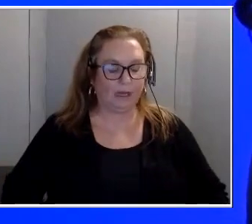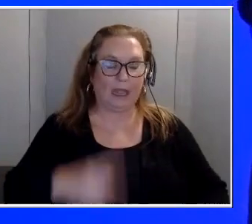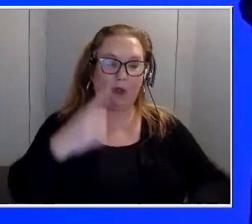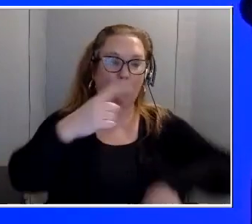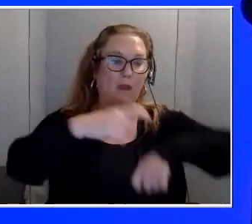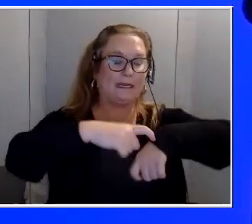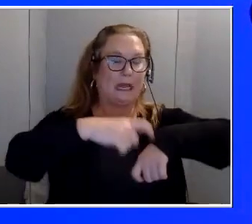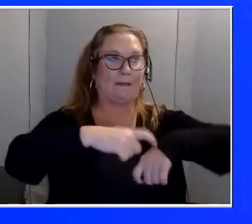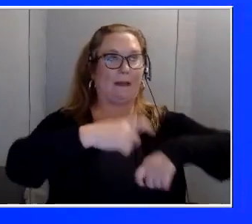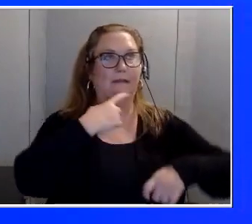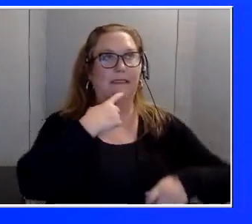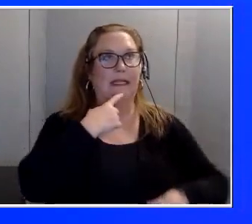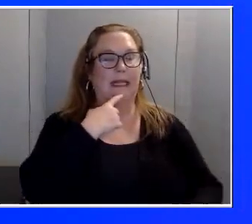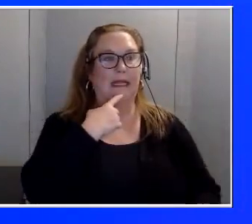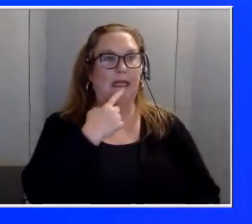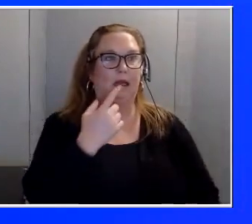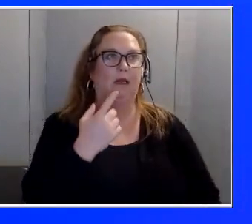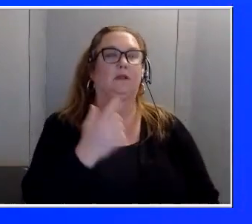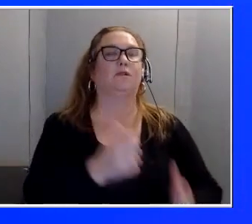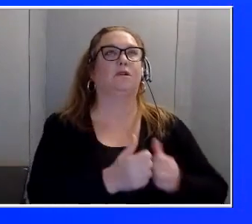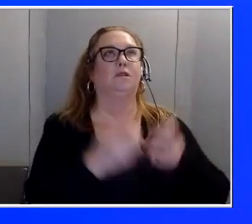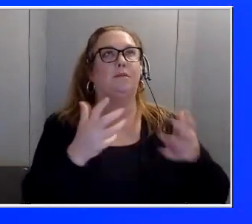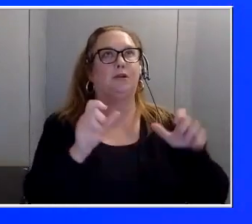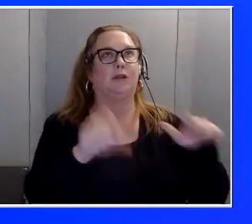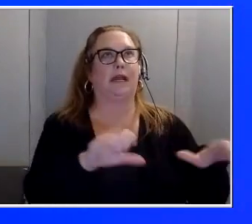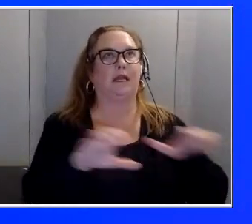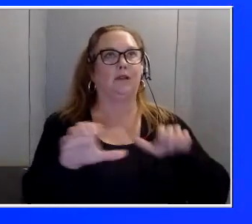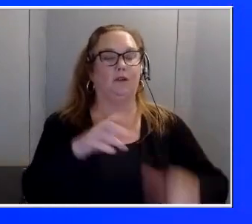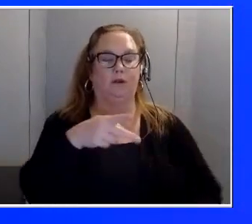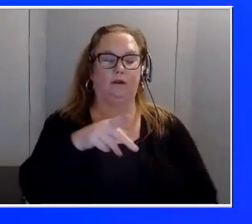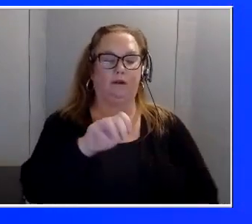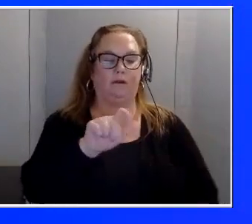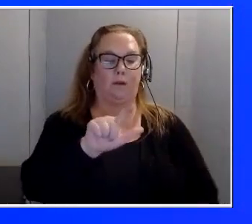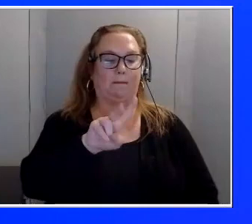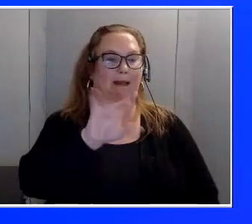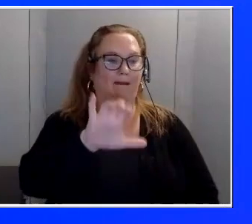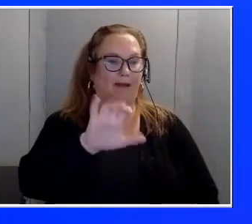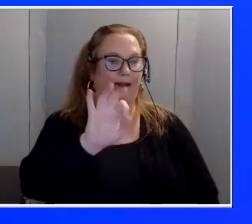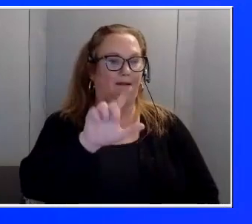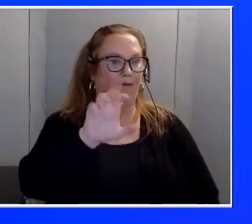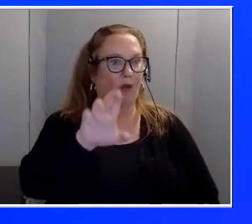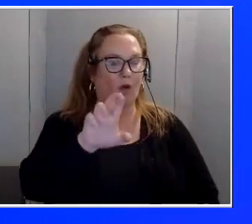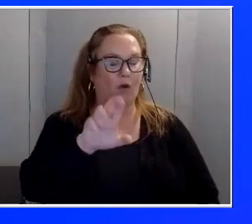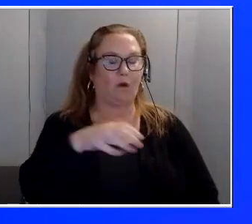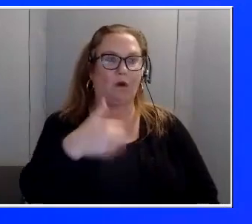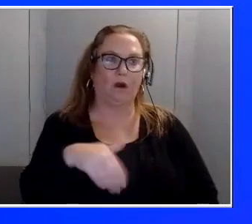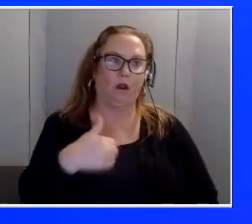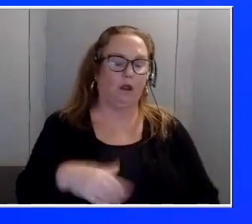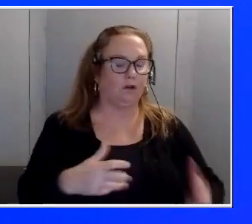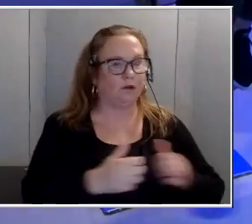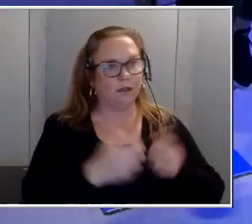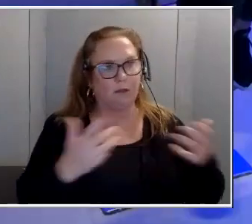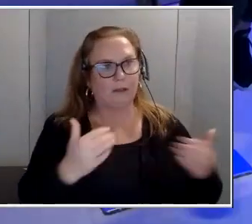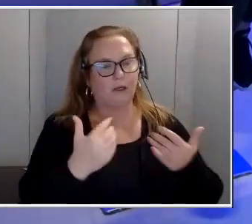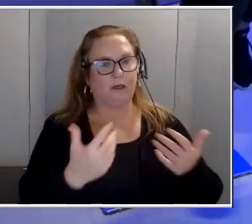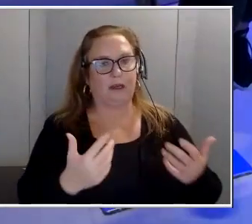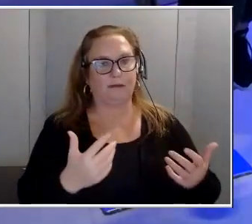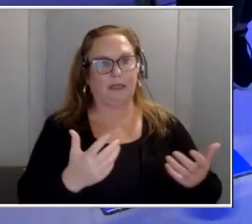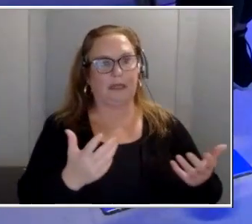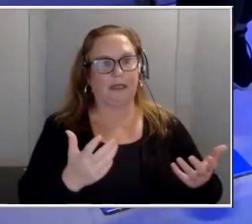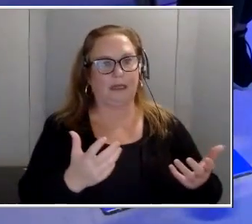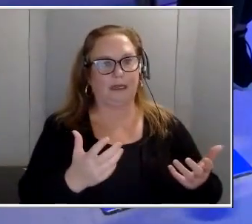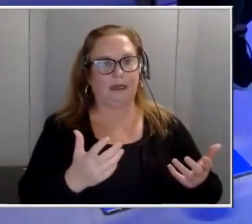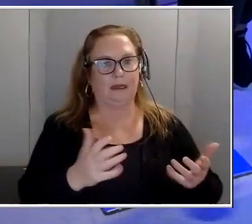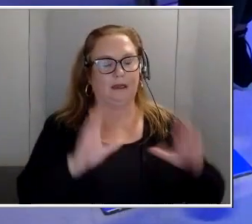like, okay, there's only so much I can do for pelvic floor. And then that's when I was sent to the